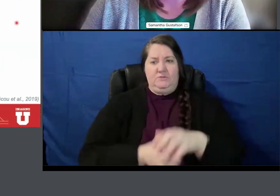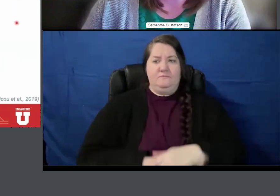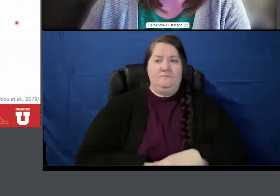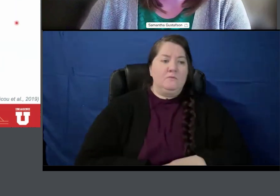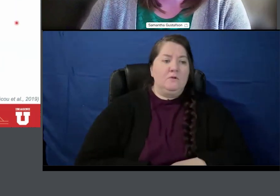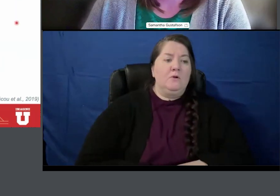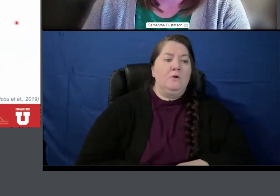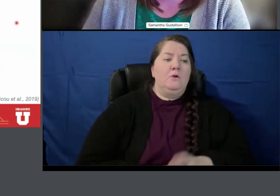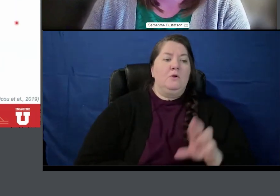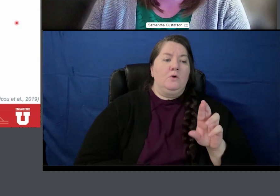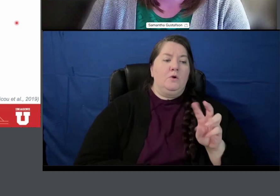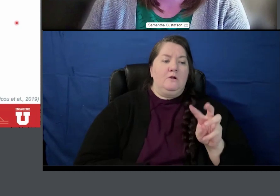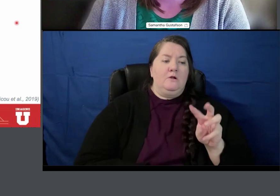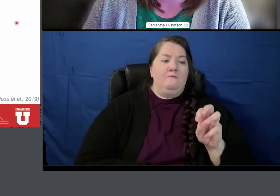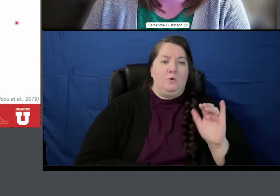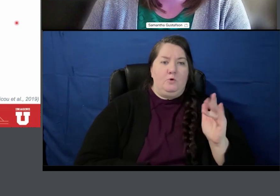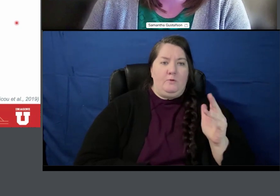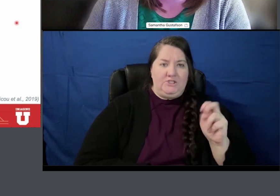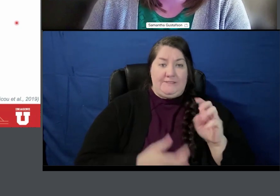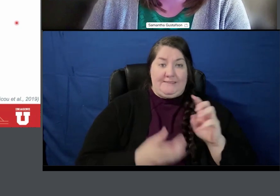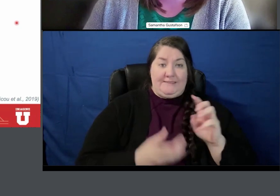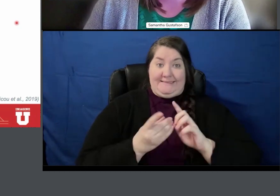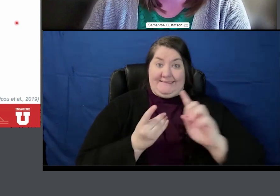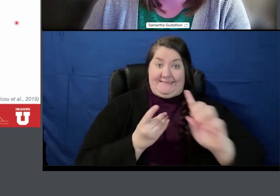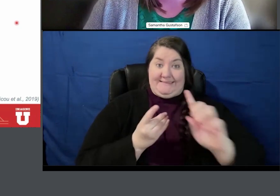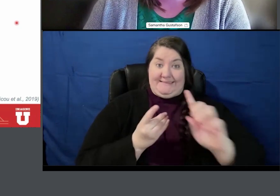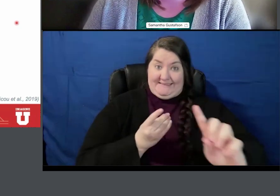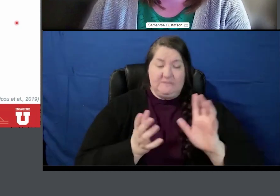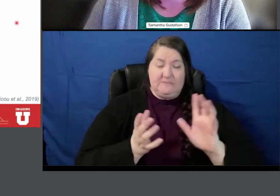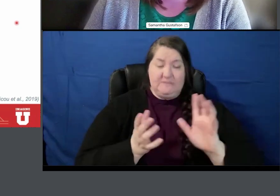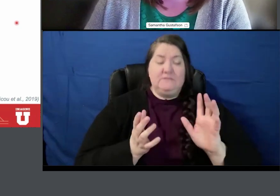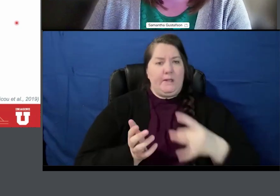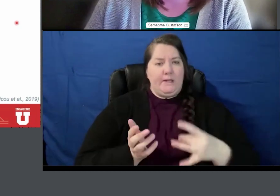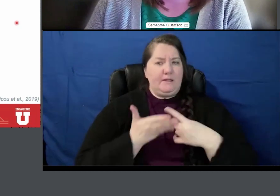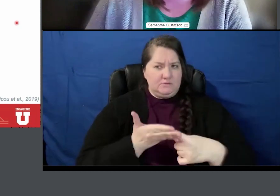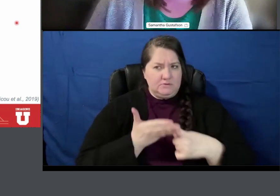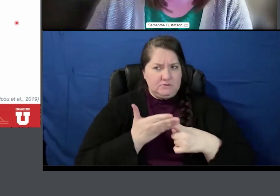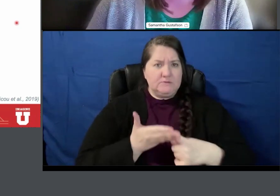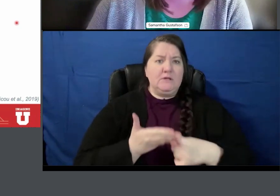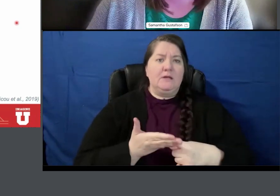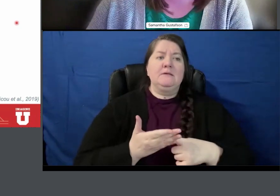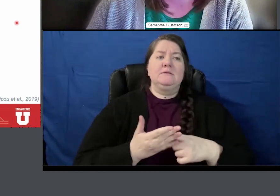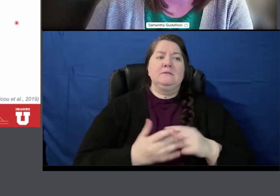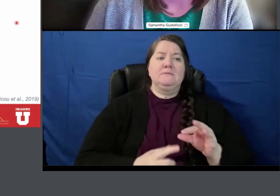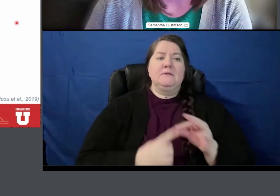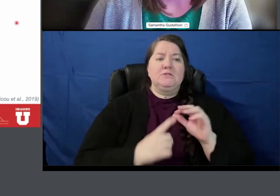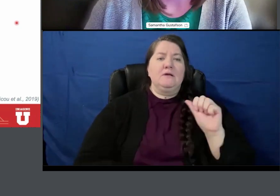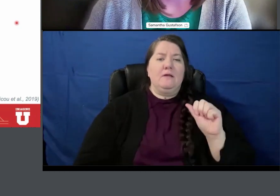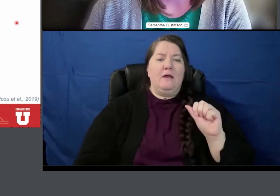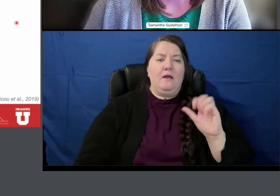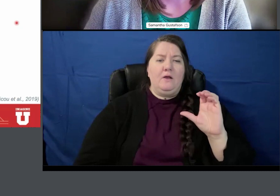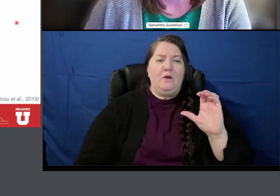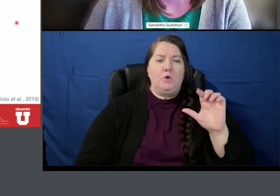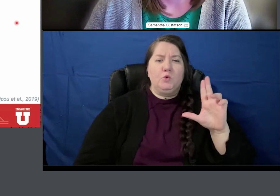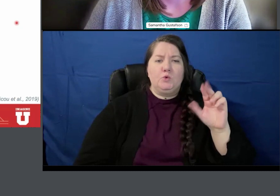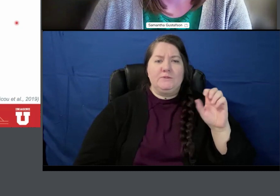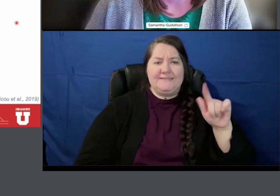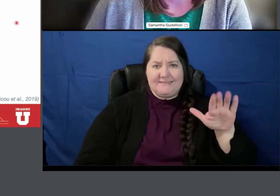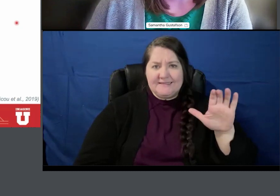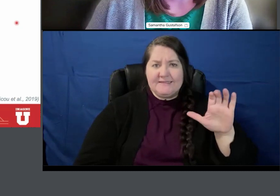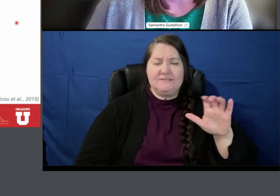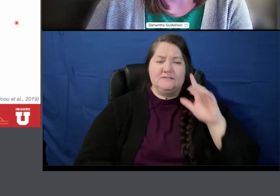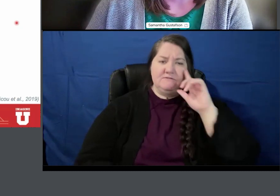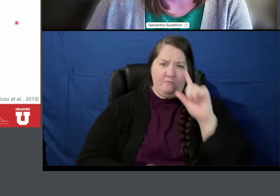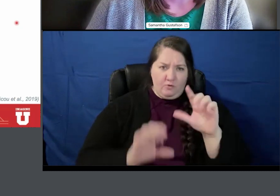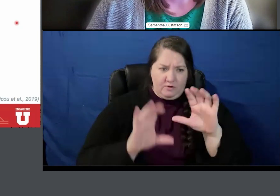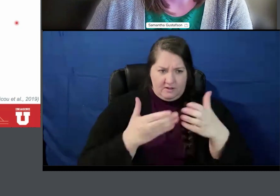Reverberation and distance in the classroom is one that we like to talk a lot about in the classroom acoustics world. And so the